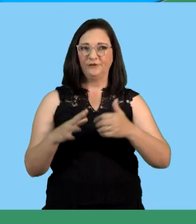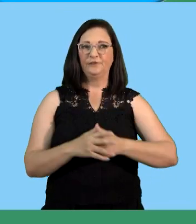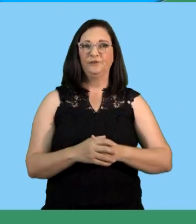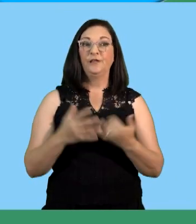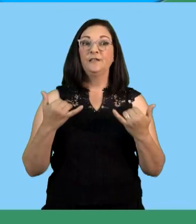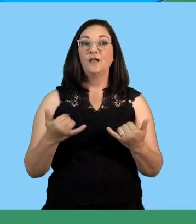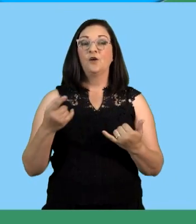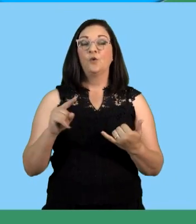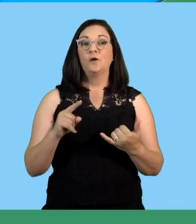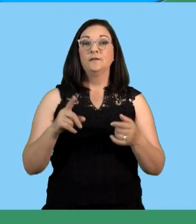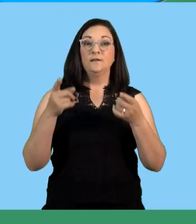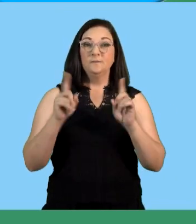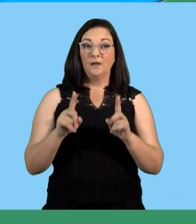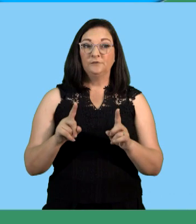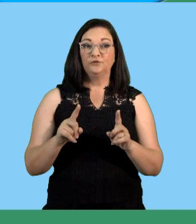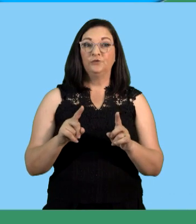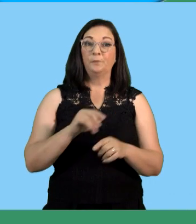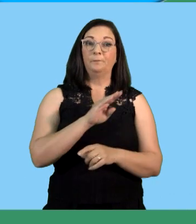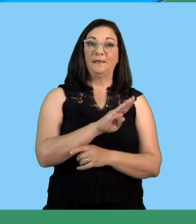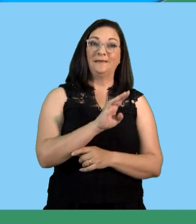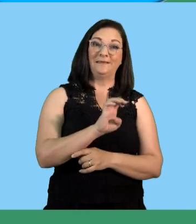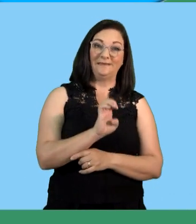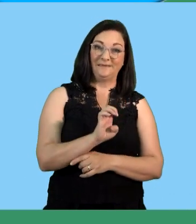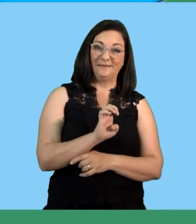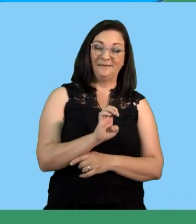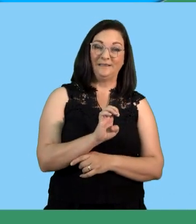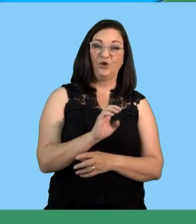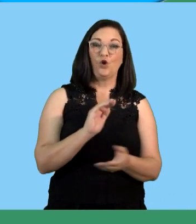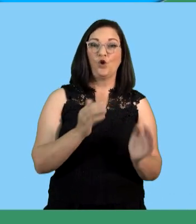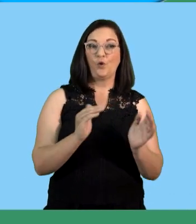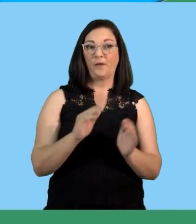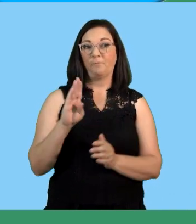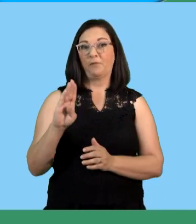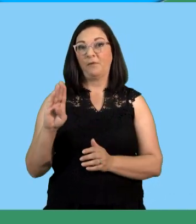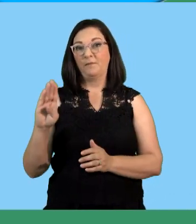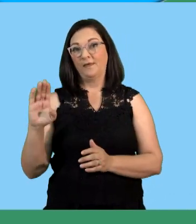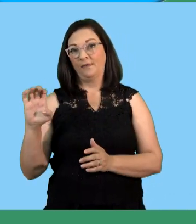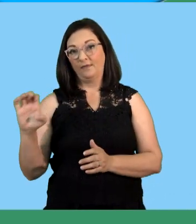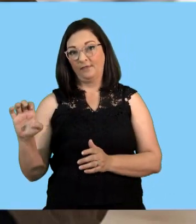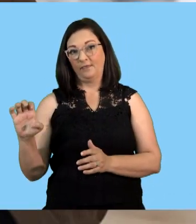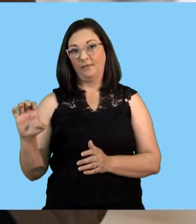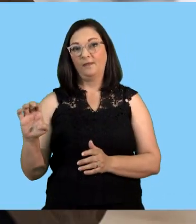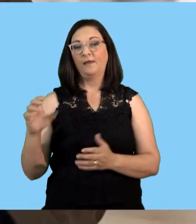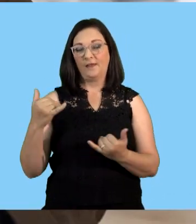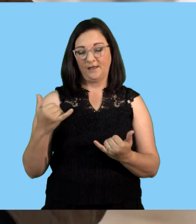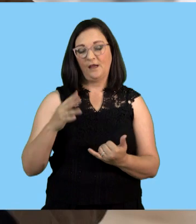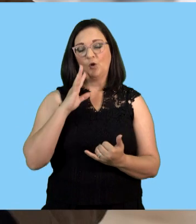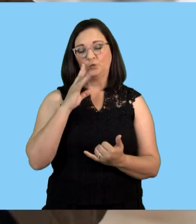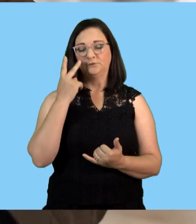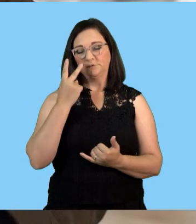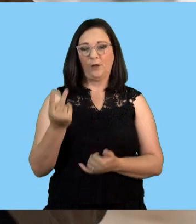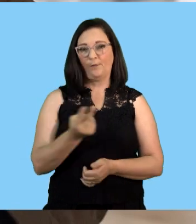aspects, which are the BEE versus the BBBEE, and we will also be looking at the pillars of